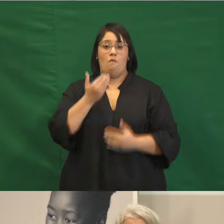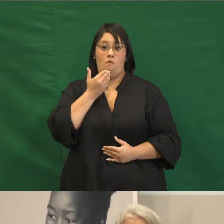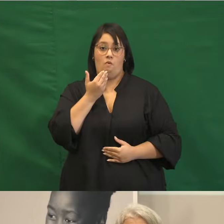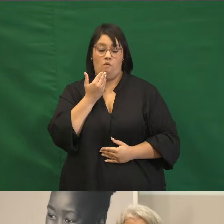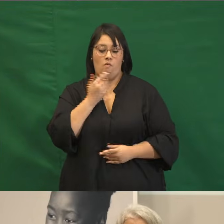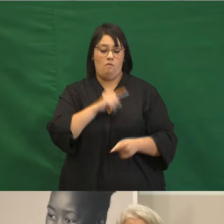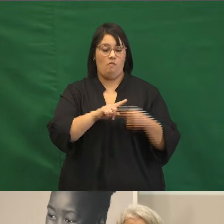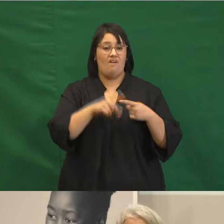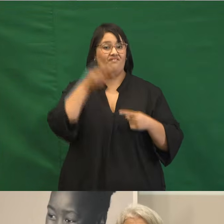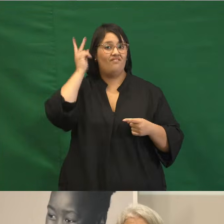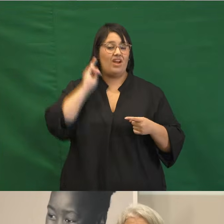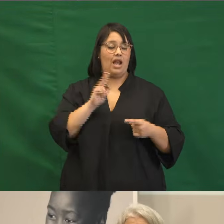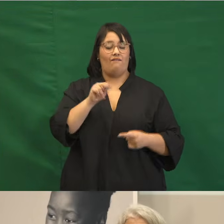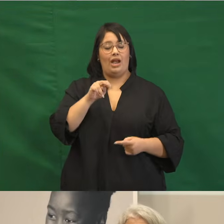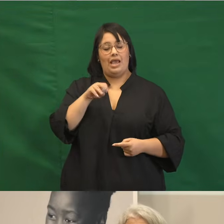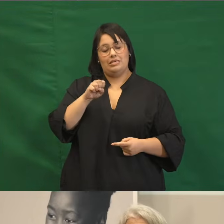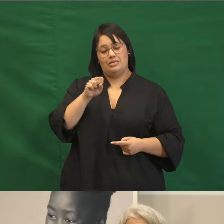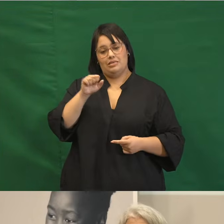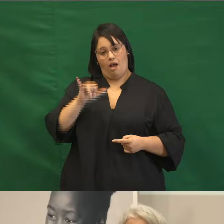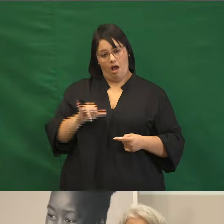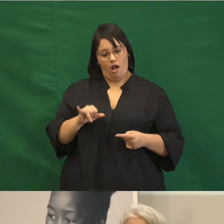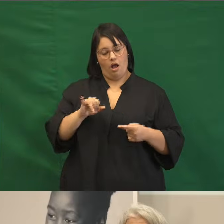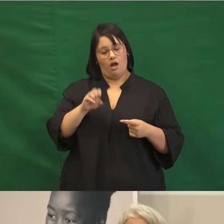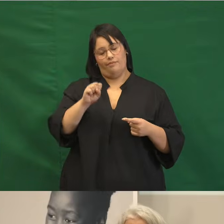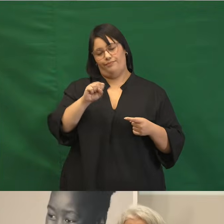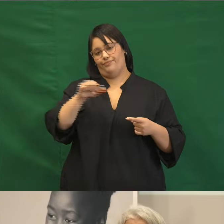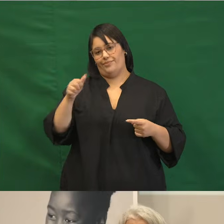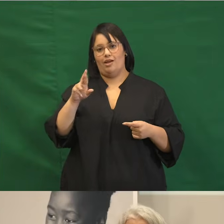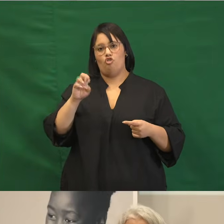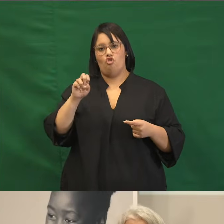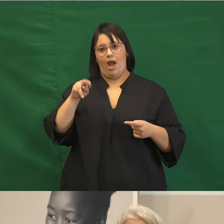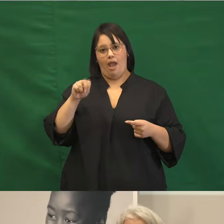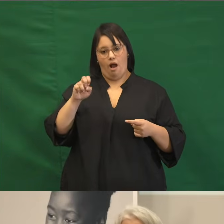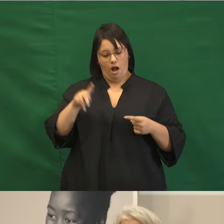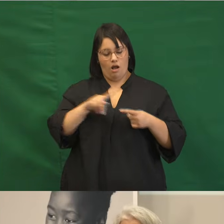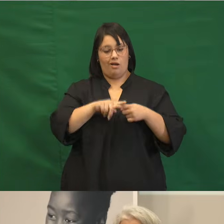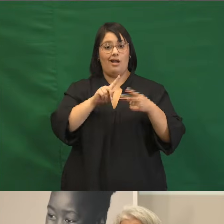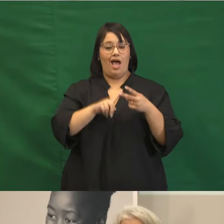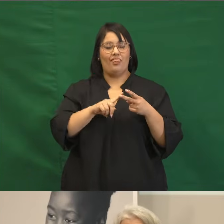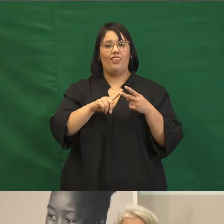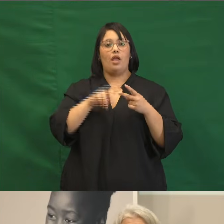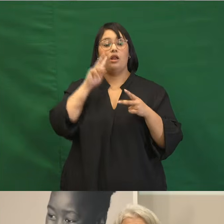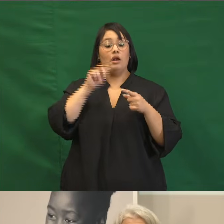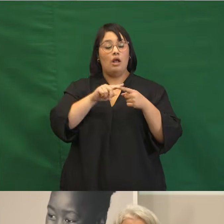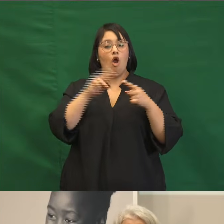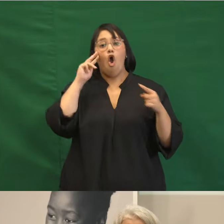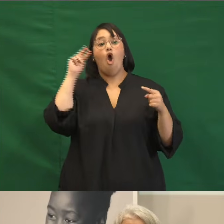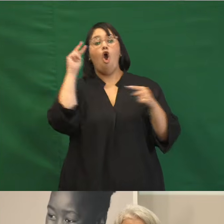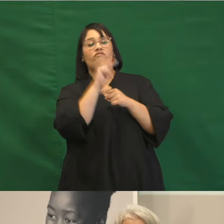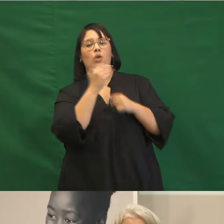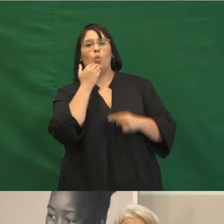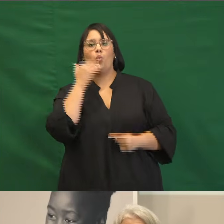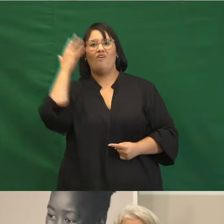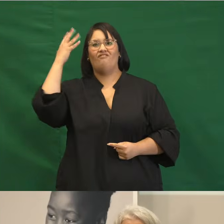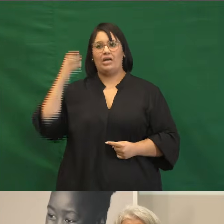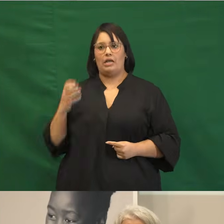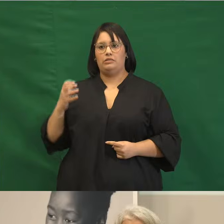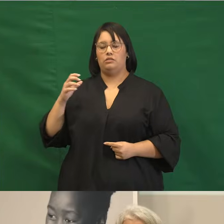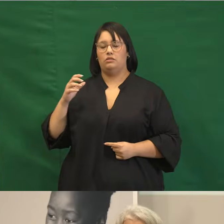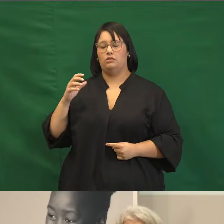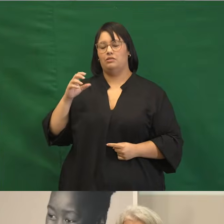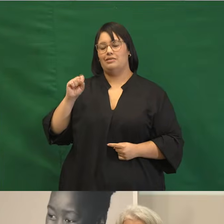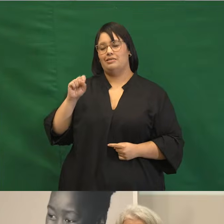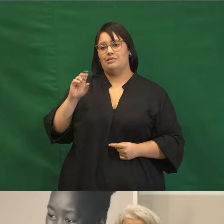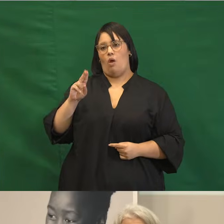is Vanessa Reiniker and academic oversight by Frenette Southwood, who is largely responsible